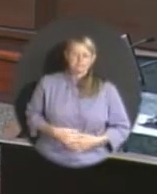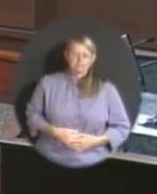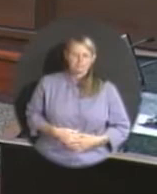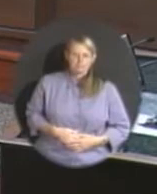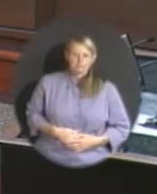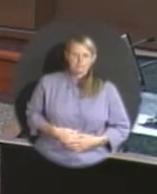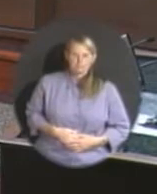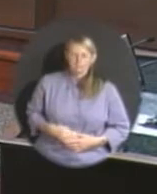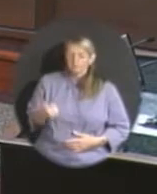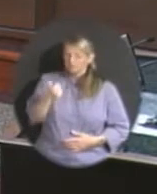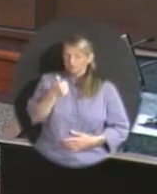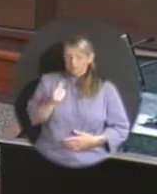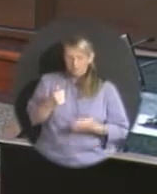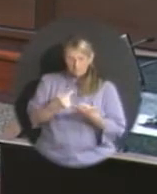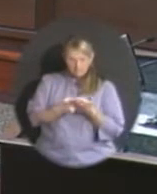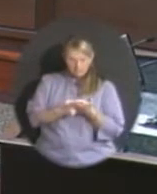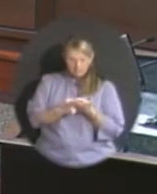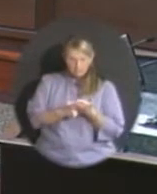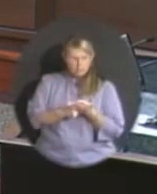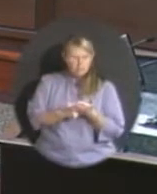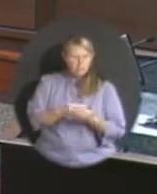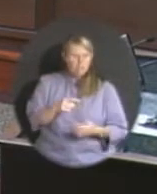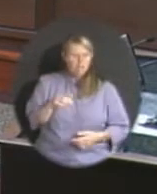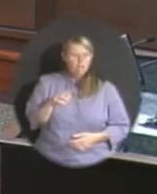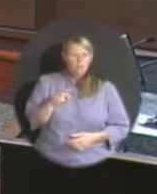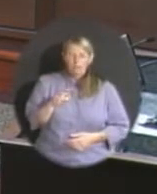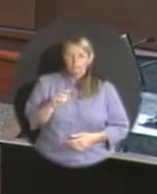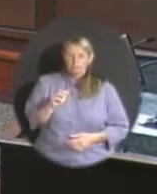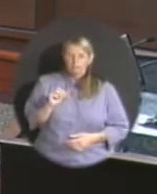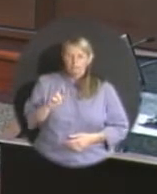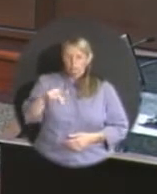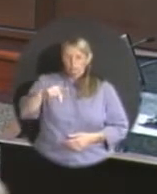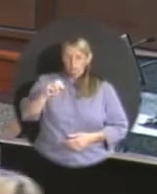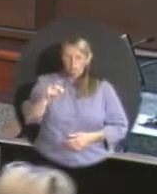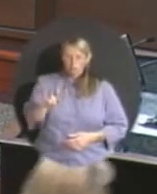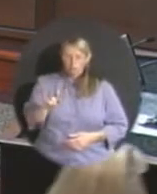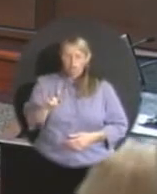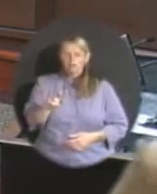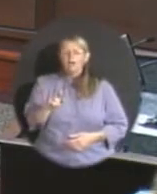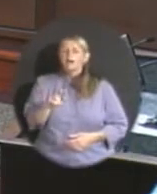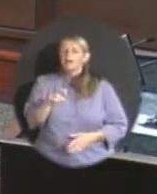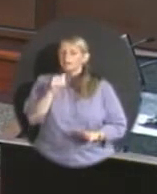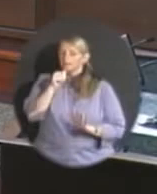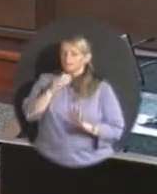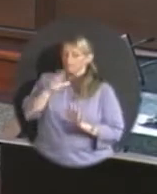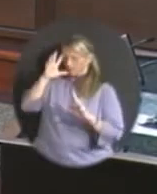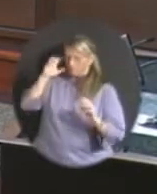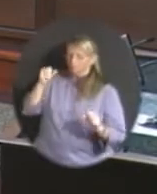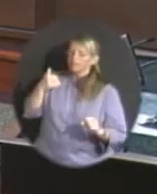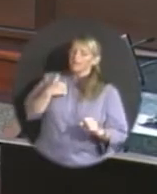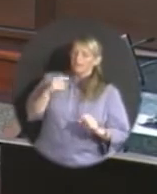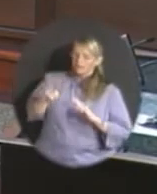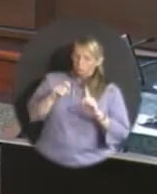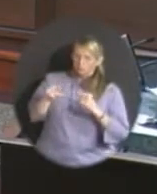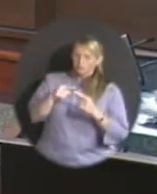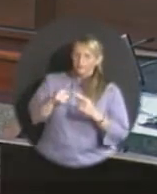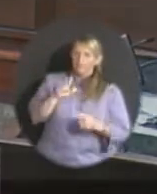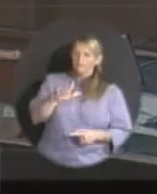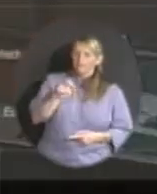Is there any discussion? Madam President, I do have some questions in regards to 5.01 and